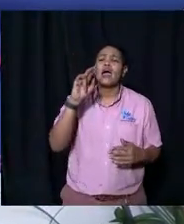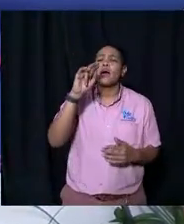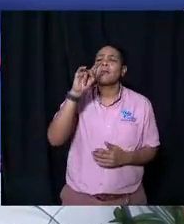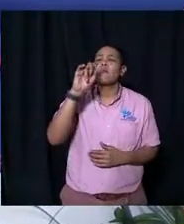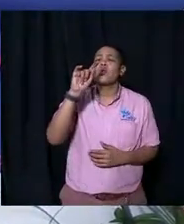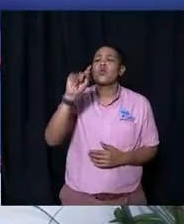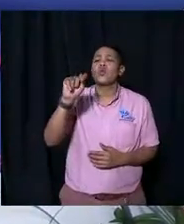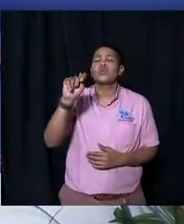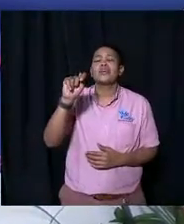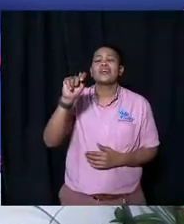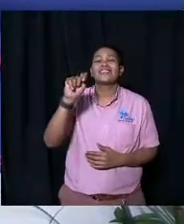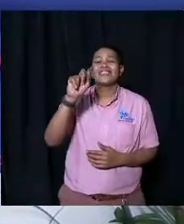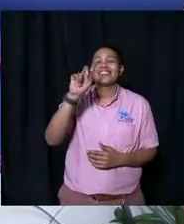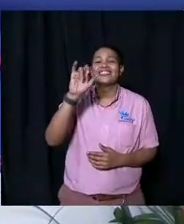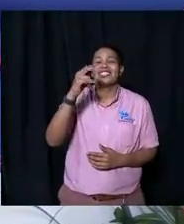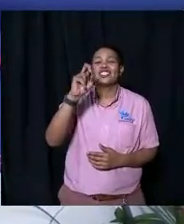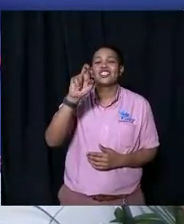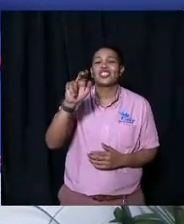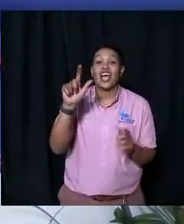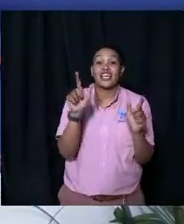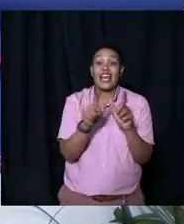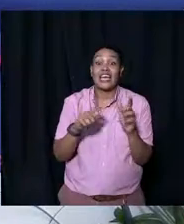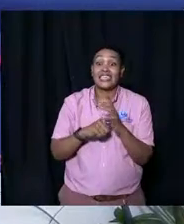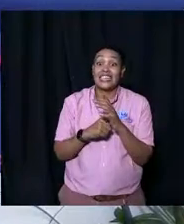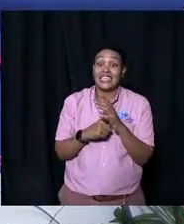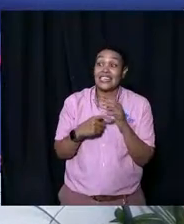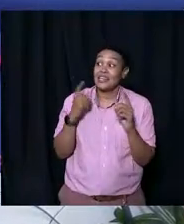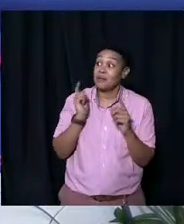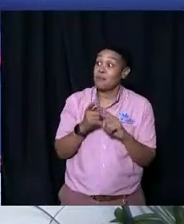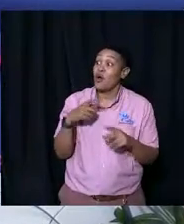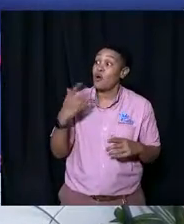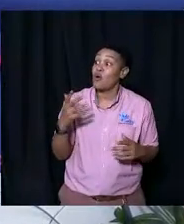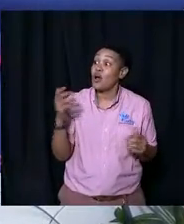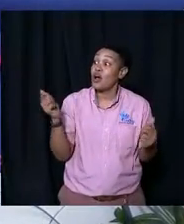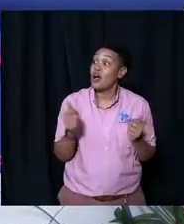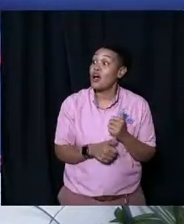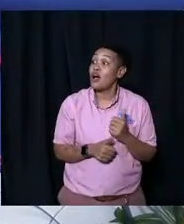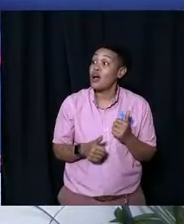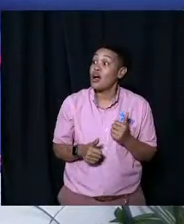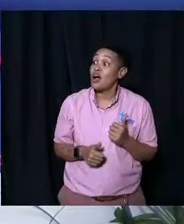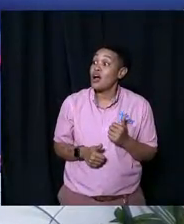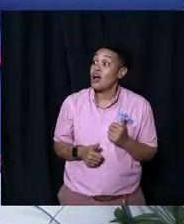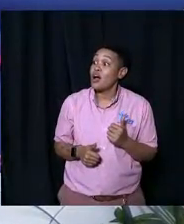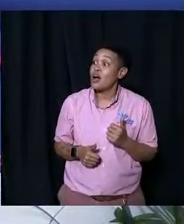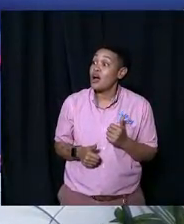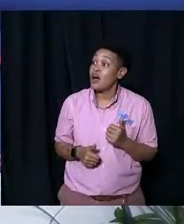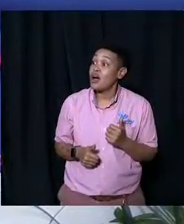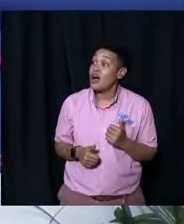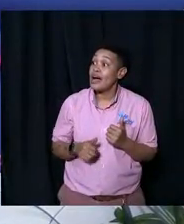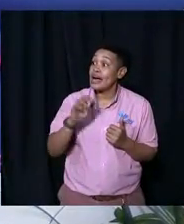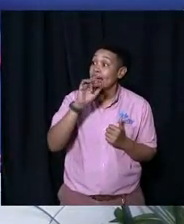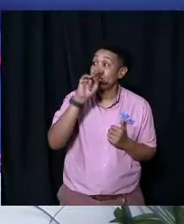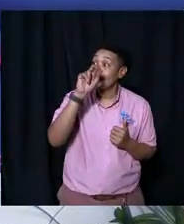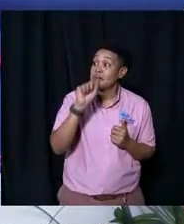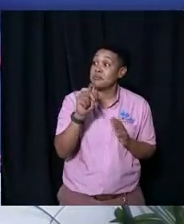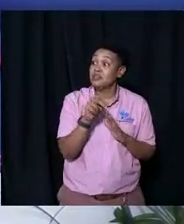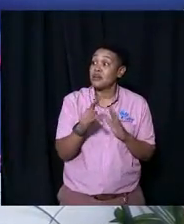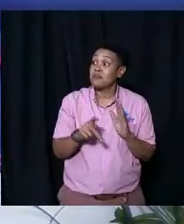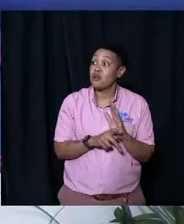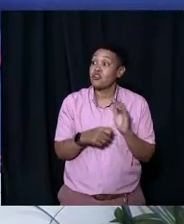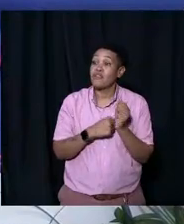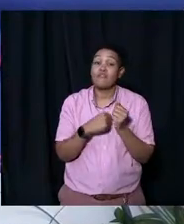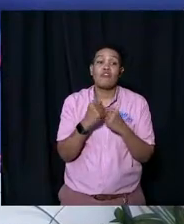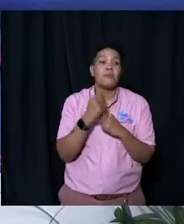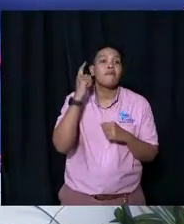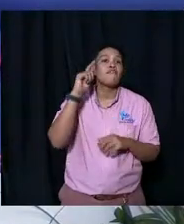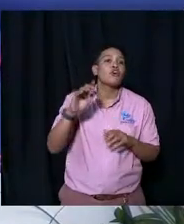license. Now, what's the key takeaway from this is that under the emissions policy framework for Jamaica,